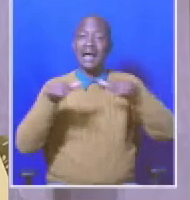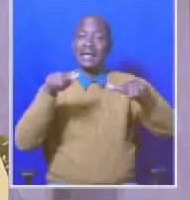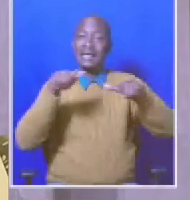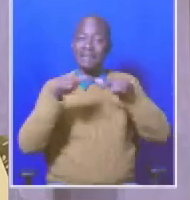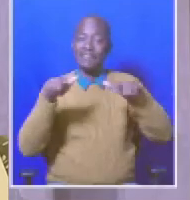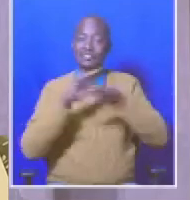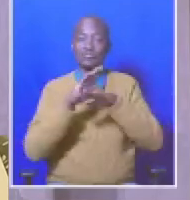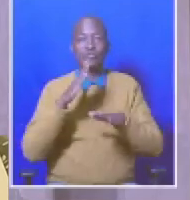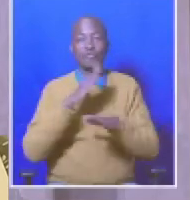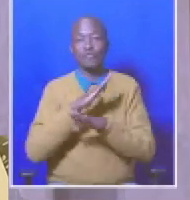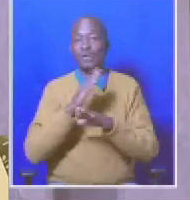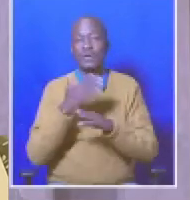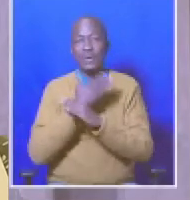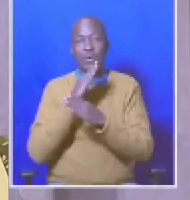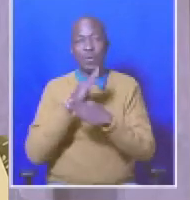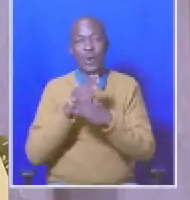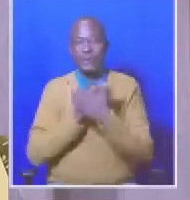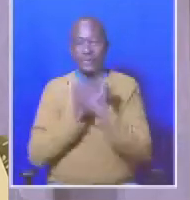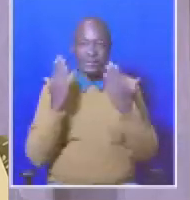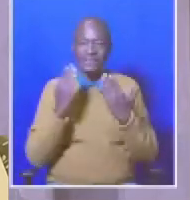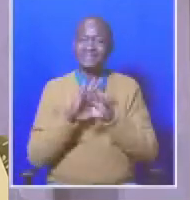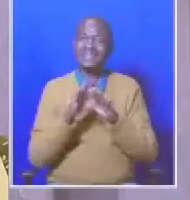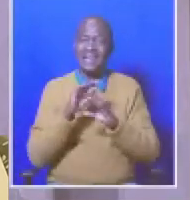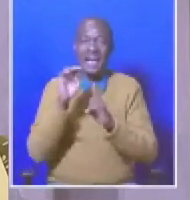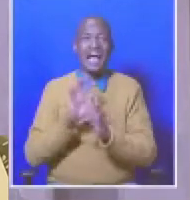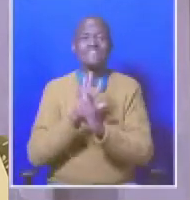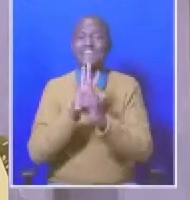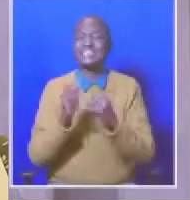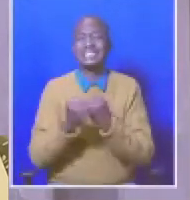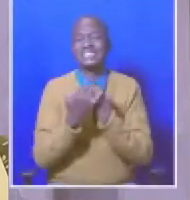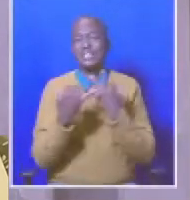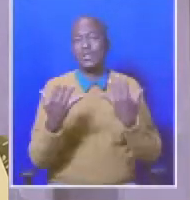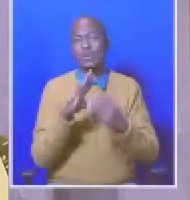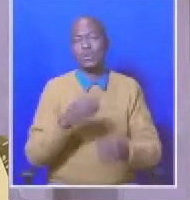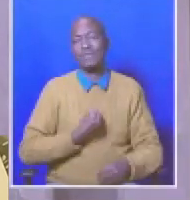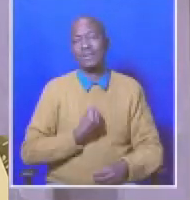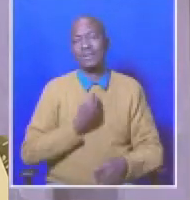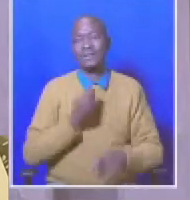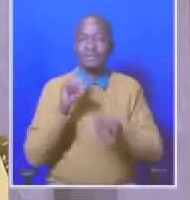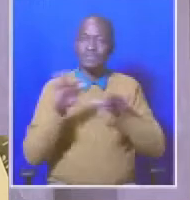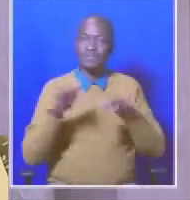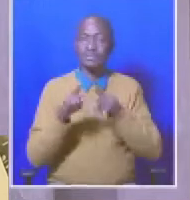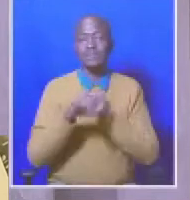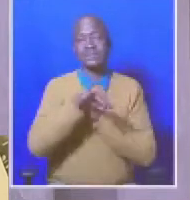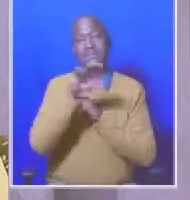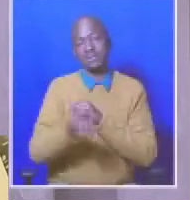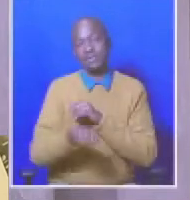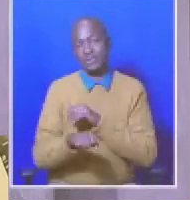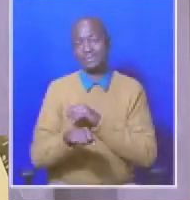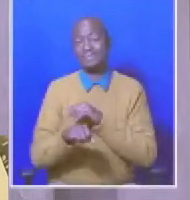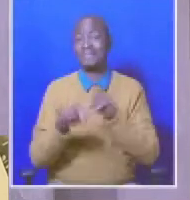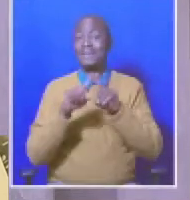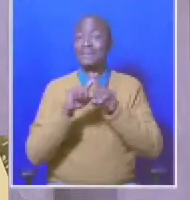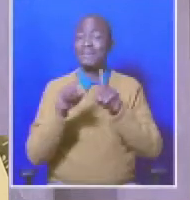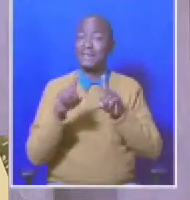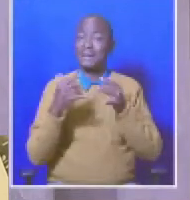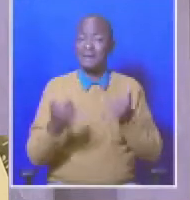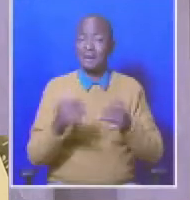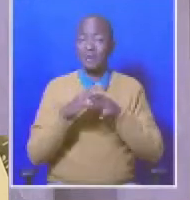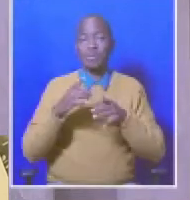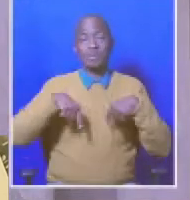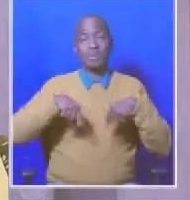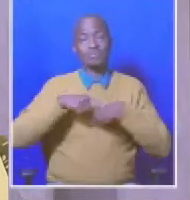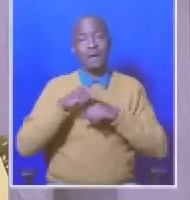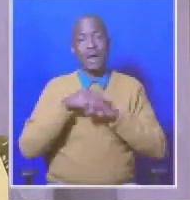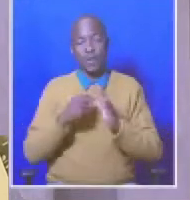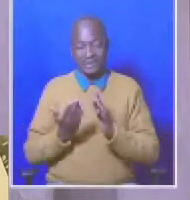Africa affect mainly young people. So already we are aware of that, and therefore our interventions